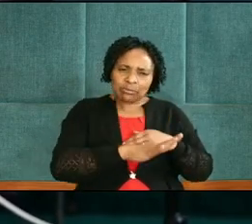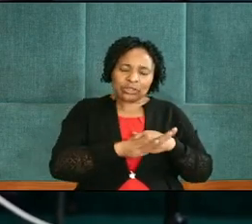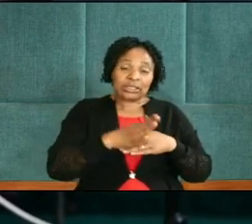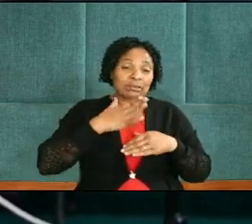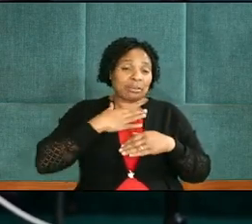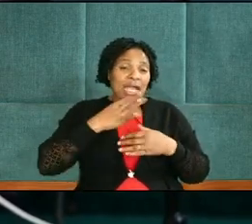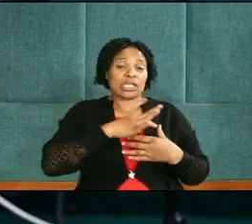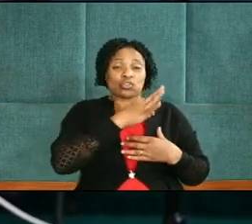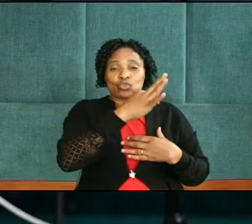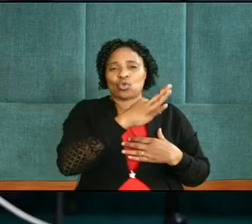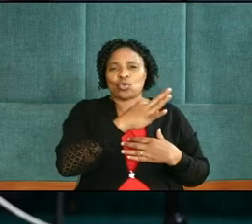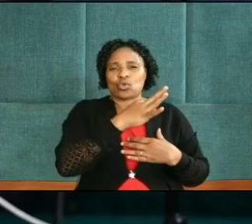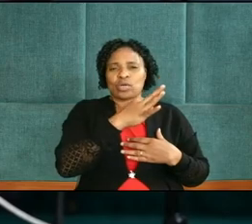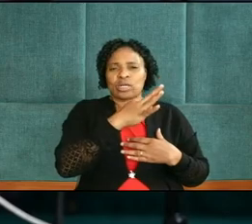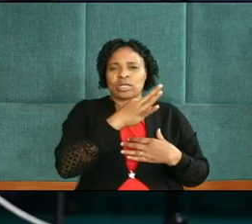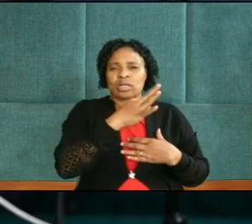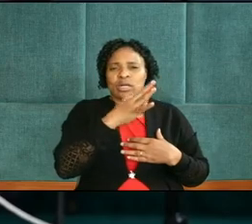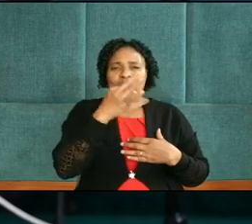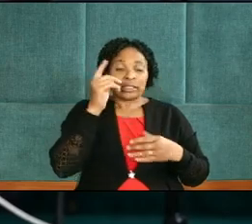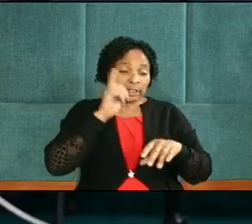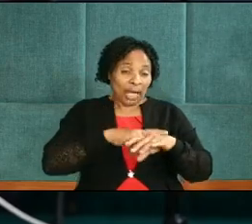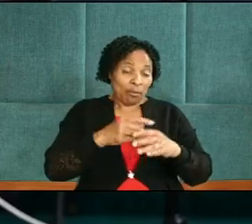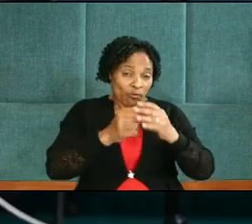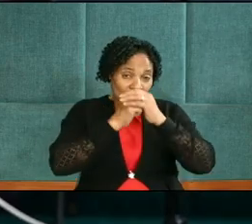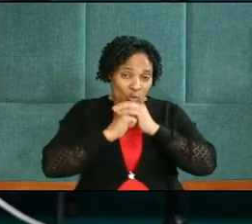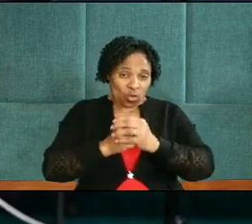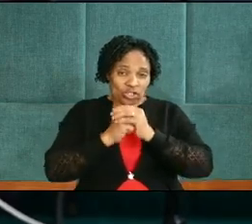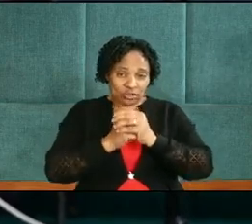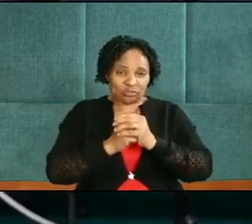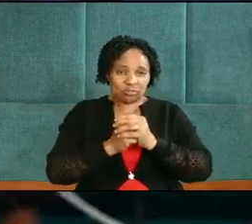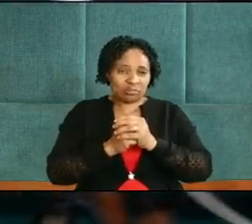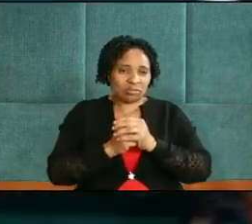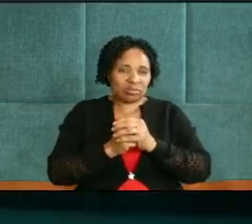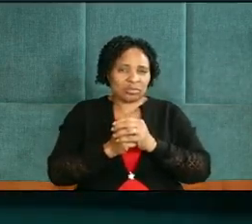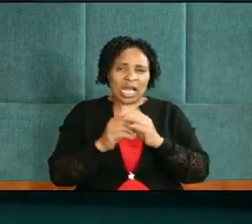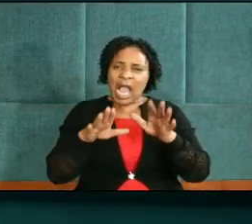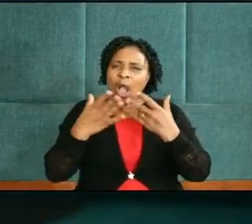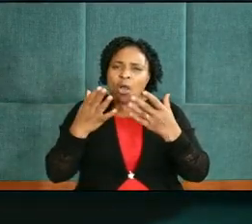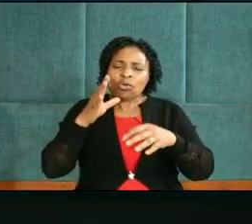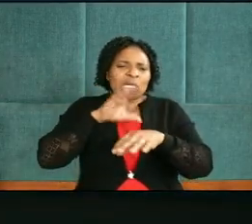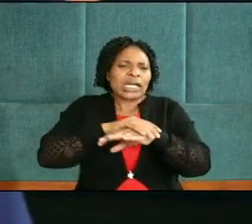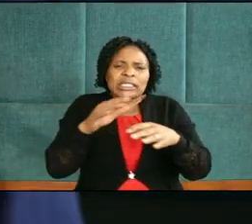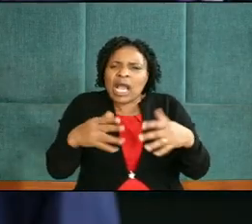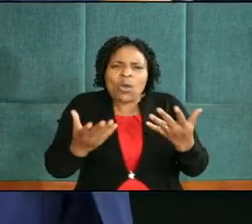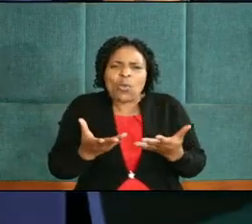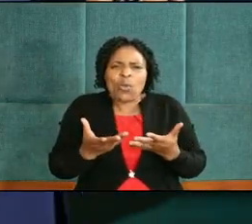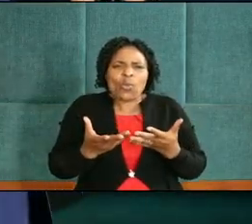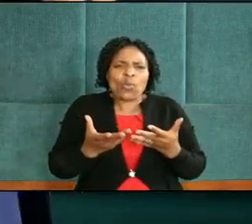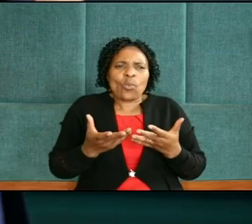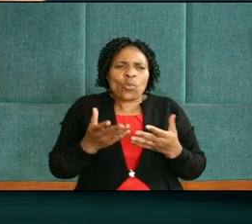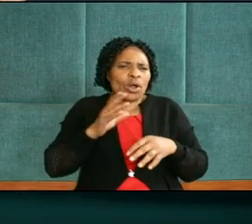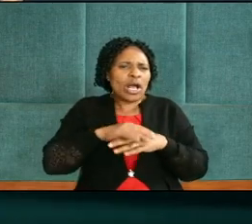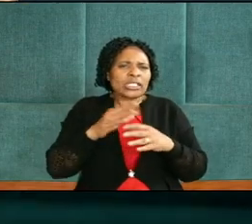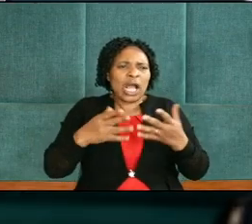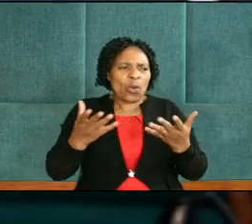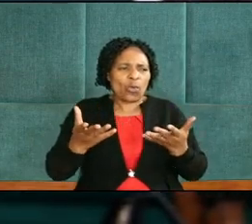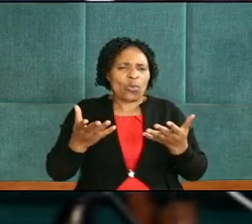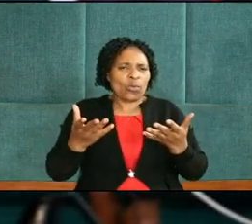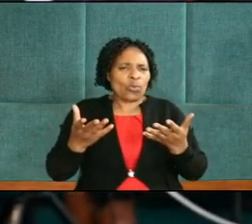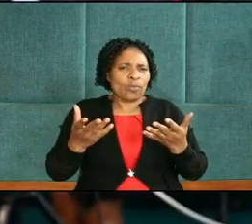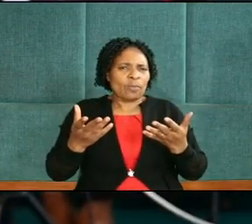soul in double portion. Okay? How do you get it? Do you keep the Sabbath to